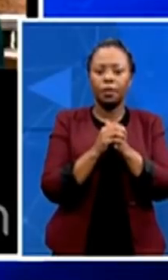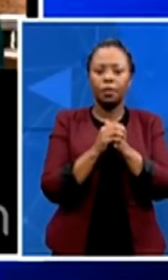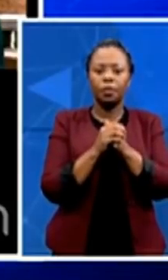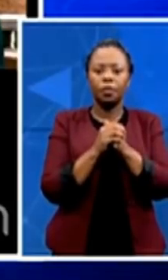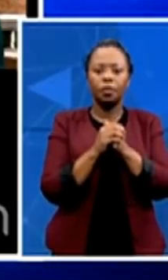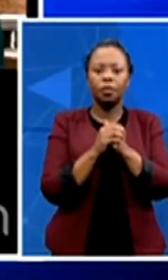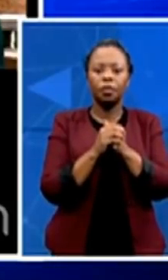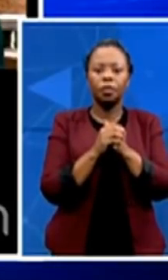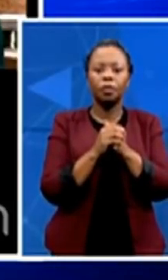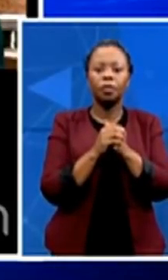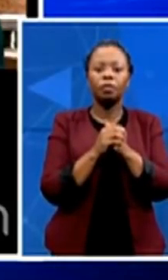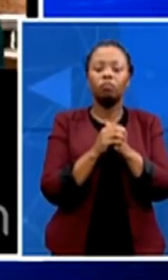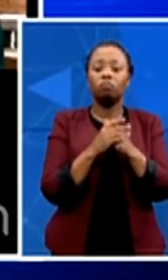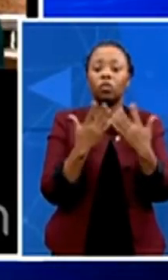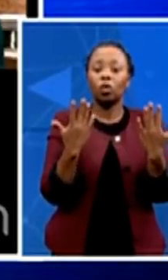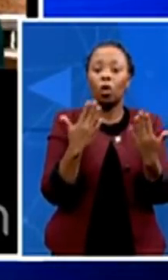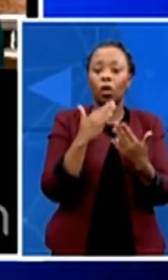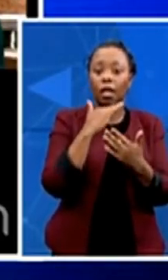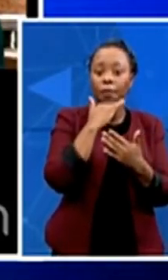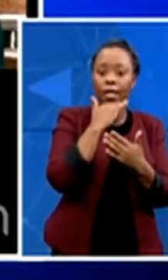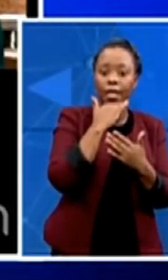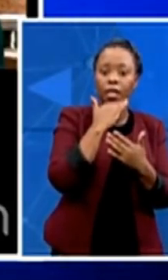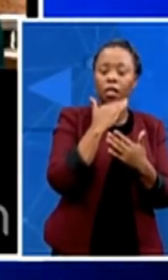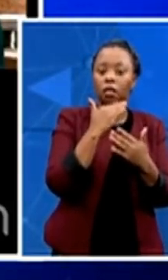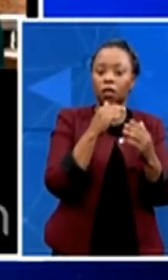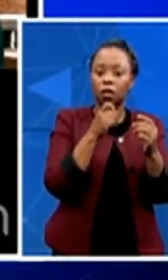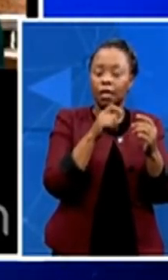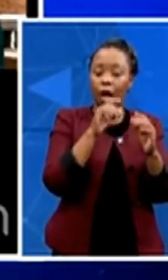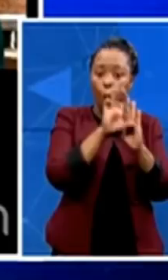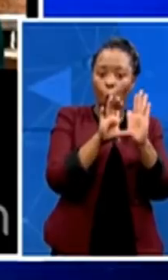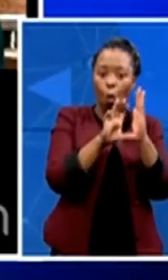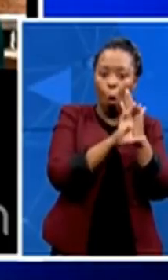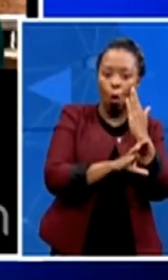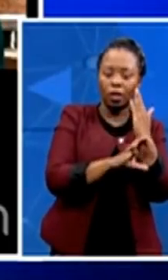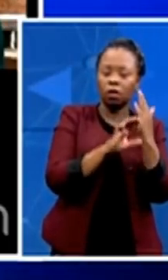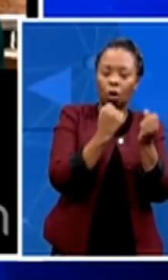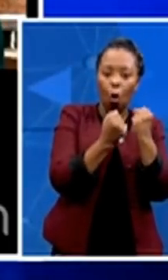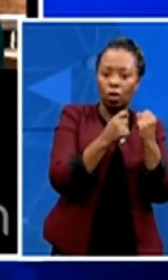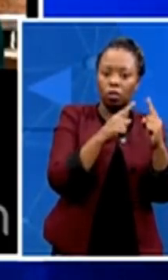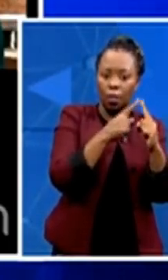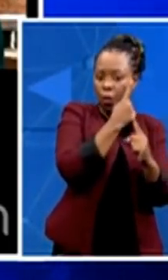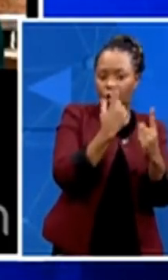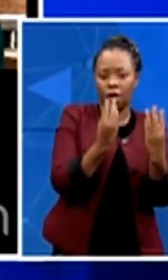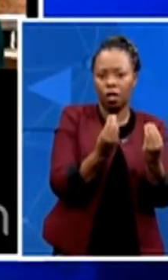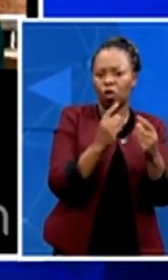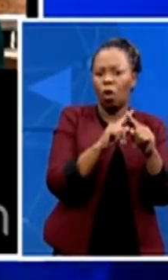that infringement. And that, again, there's nothing extraordinary about that. That's what happens to every